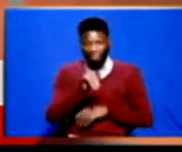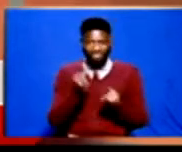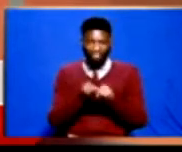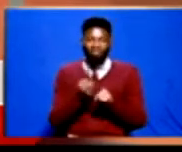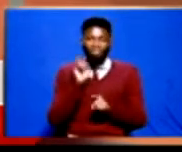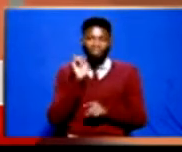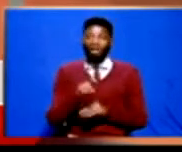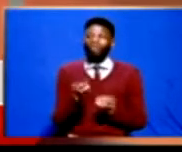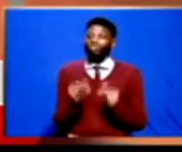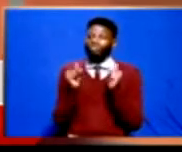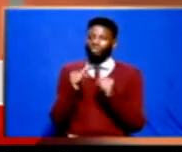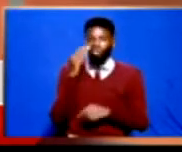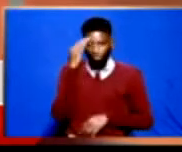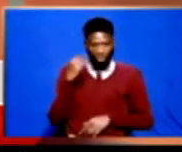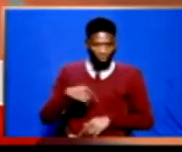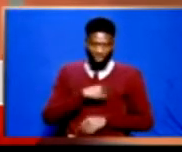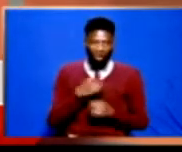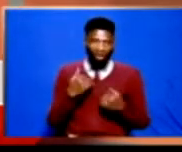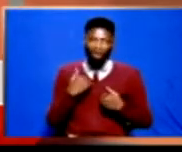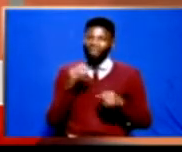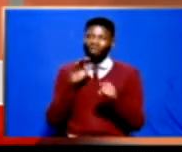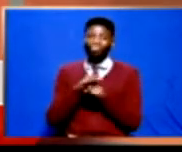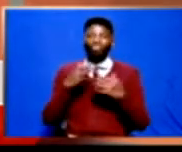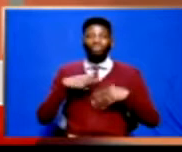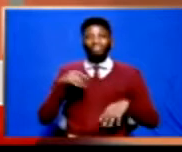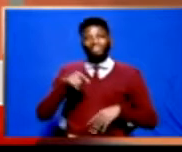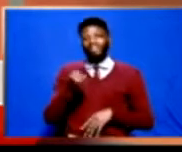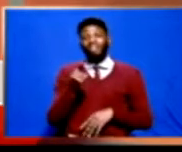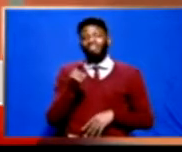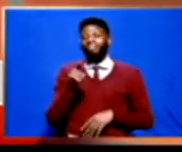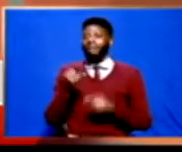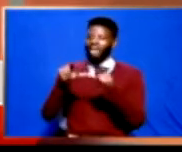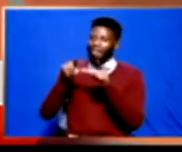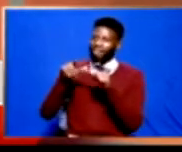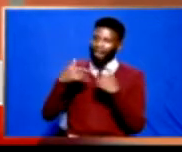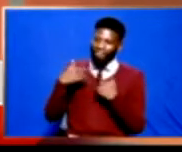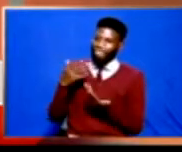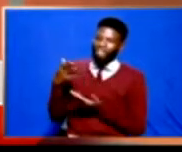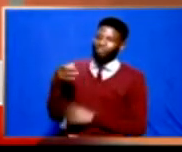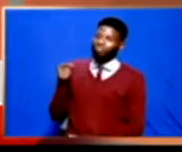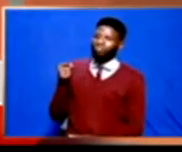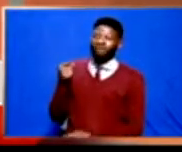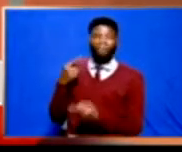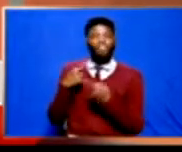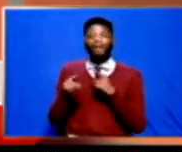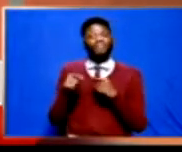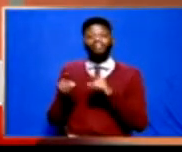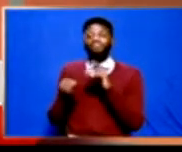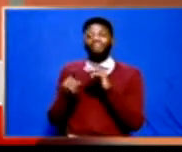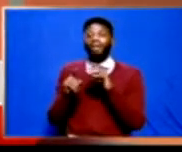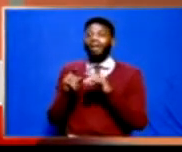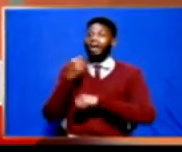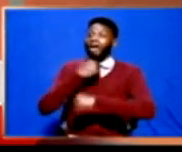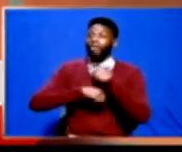because we've had a lot of cowboy investors who are holding licenses but not developing them, and this ends